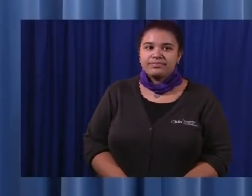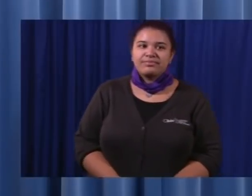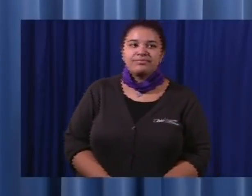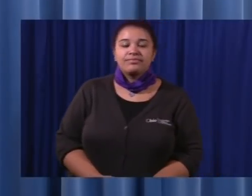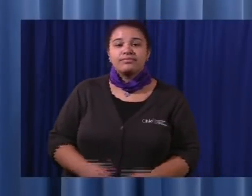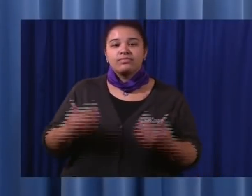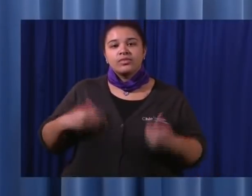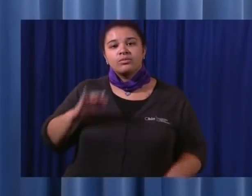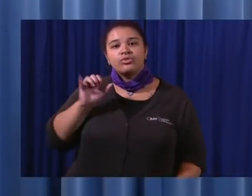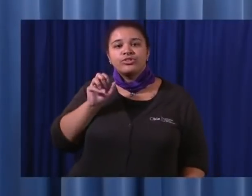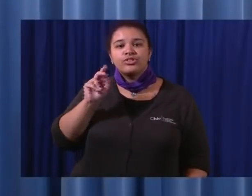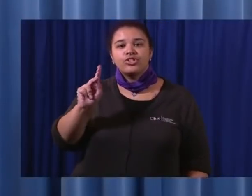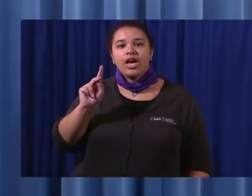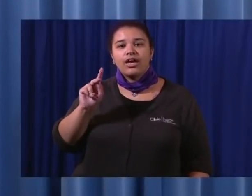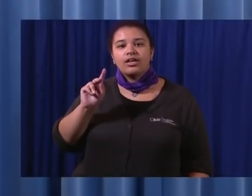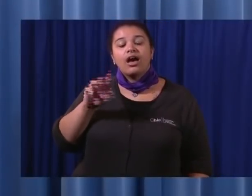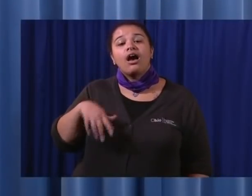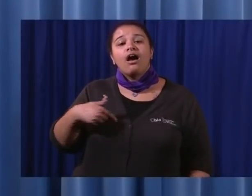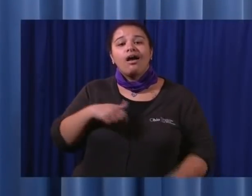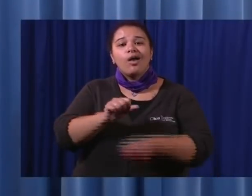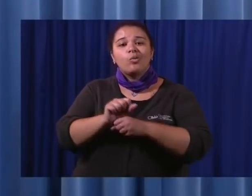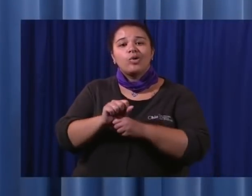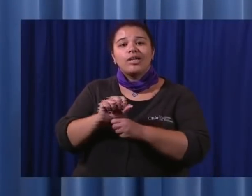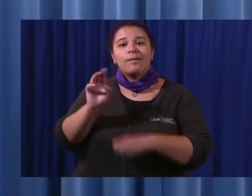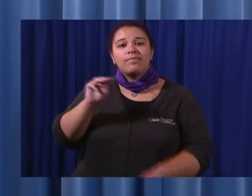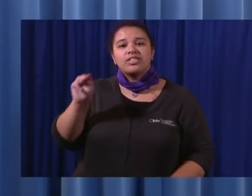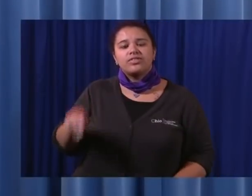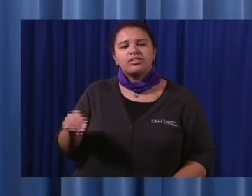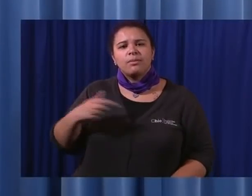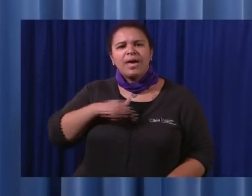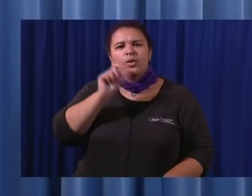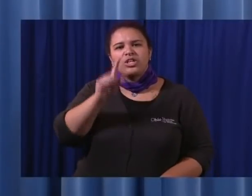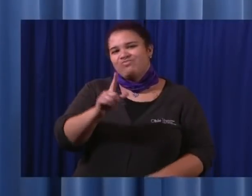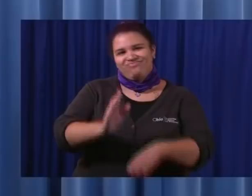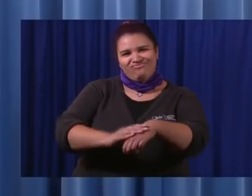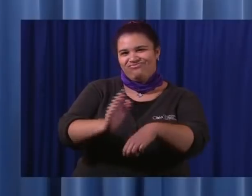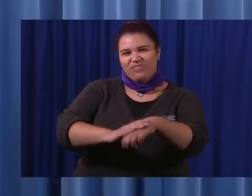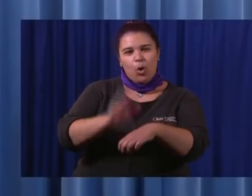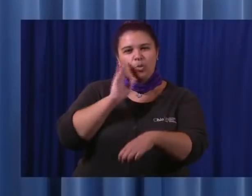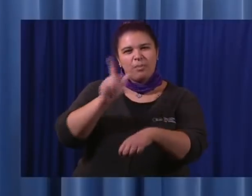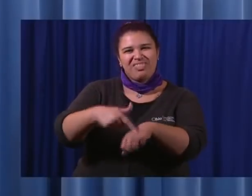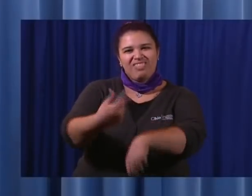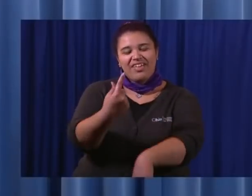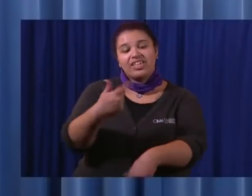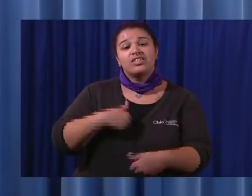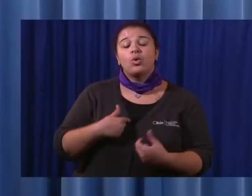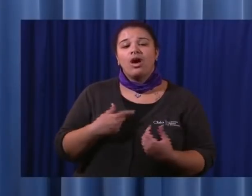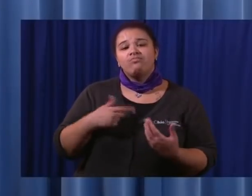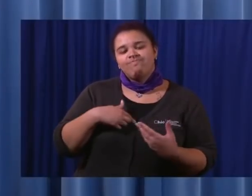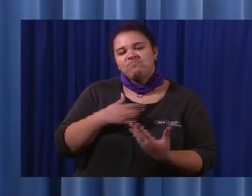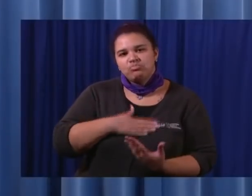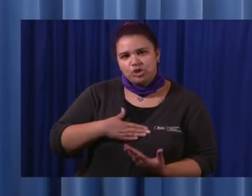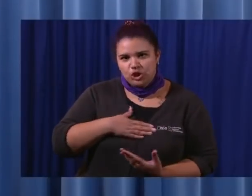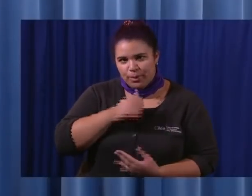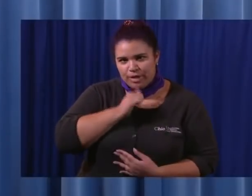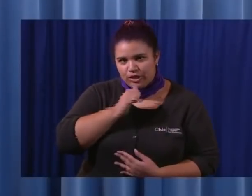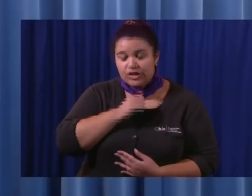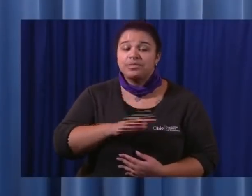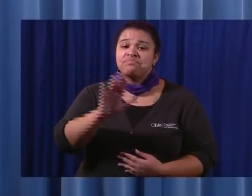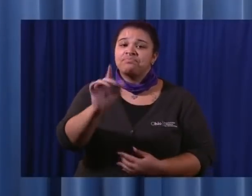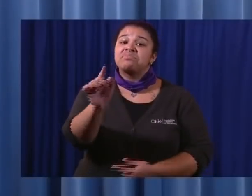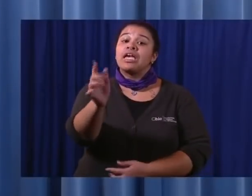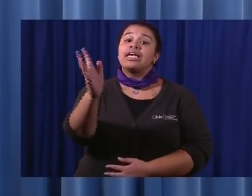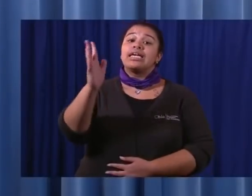Jack Windsor, WMFD TV in Mansfield. My question is going to be lengthy, Governor. I appreciate your patience in advance. In the beginning, when